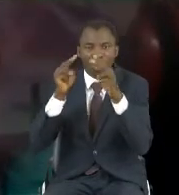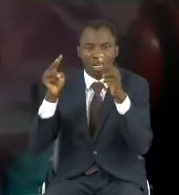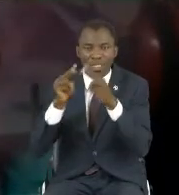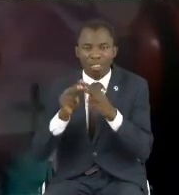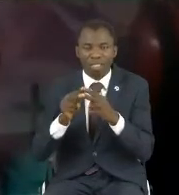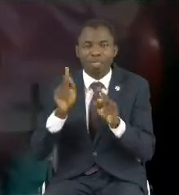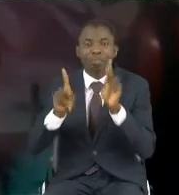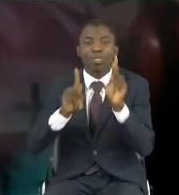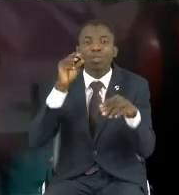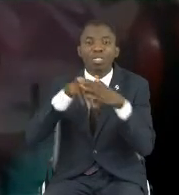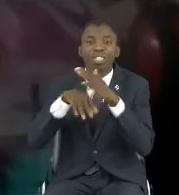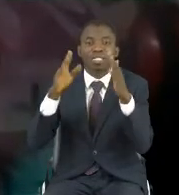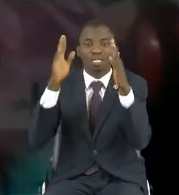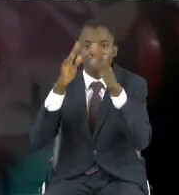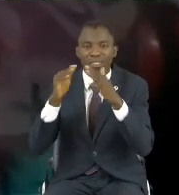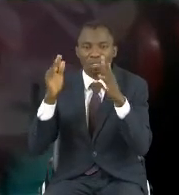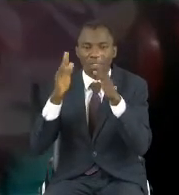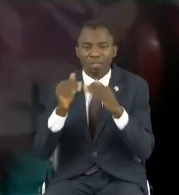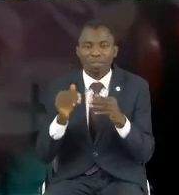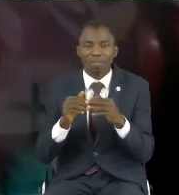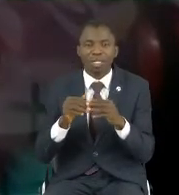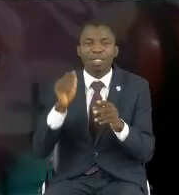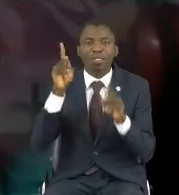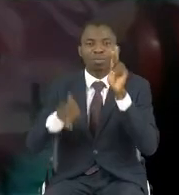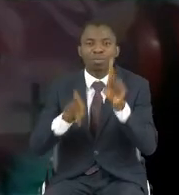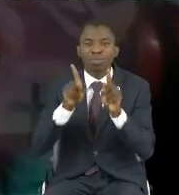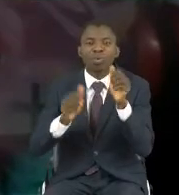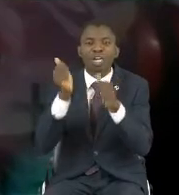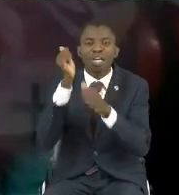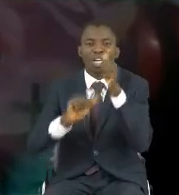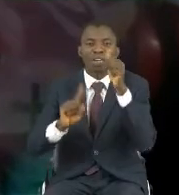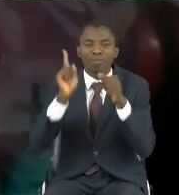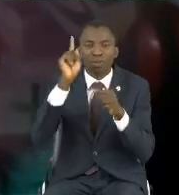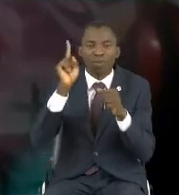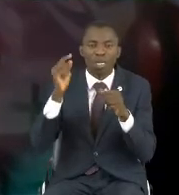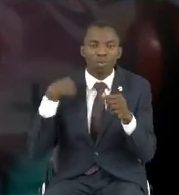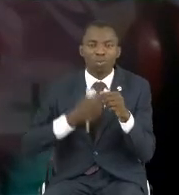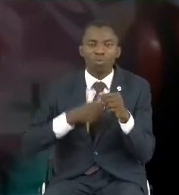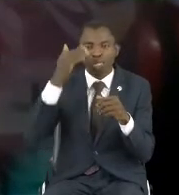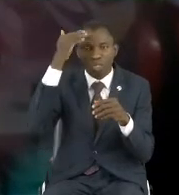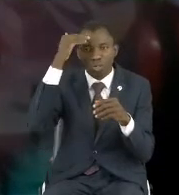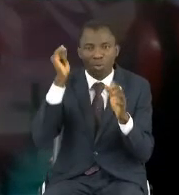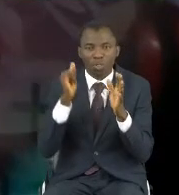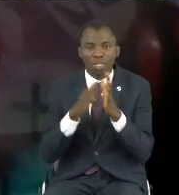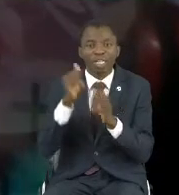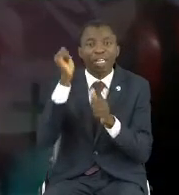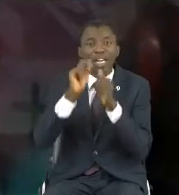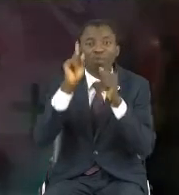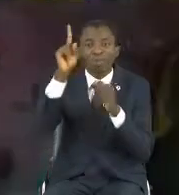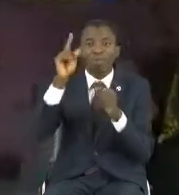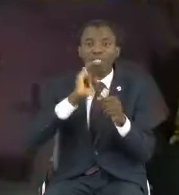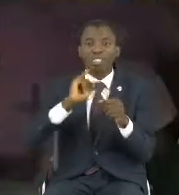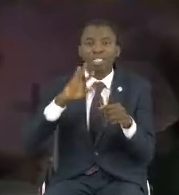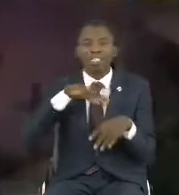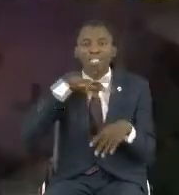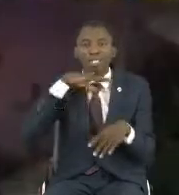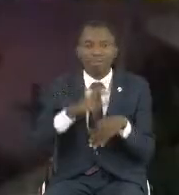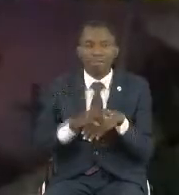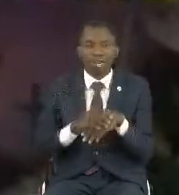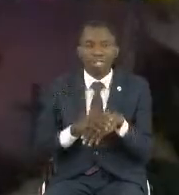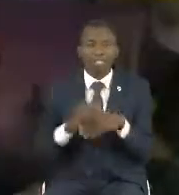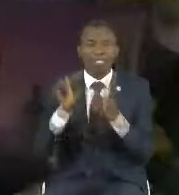city, people everywhere. Now we know everyone is defiled. That's